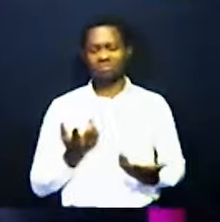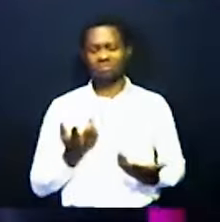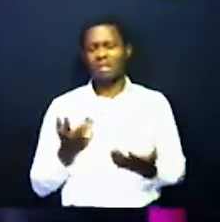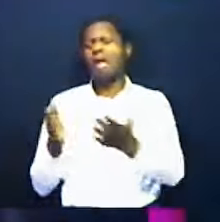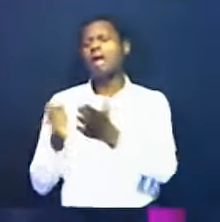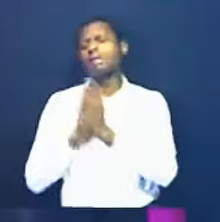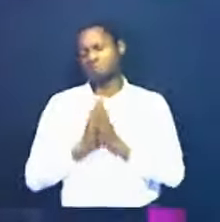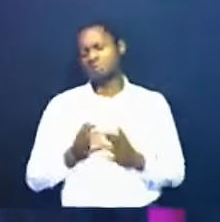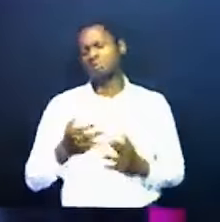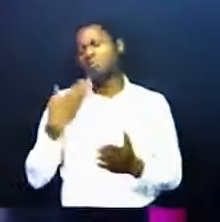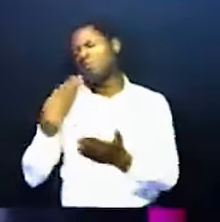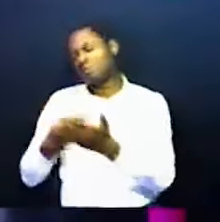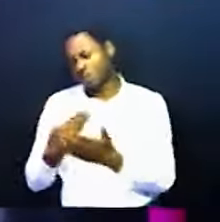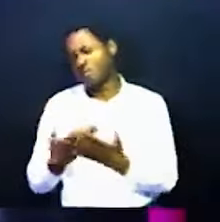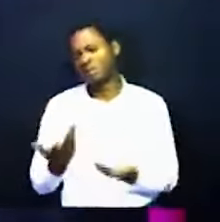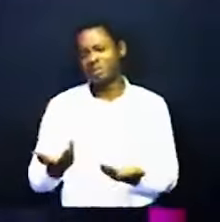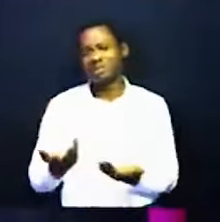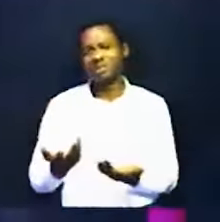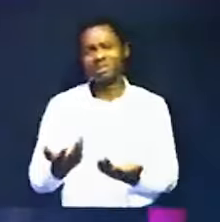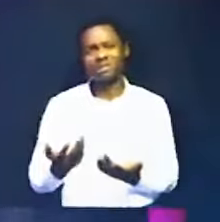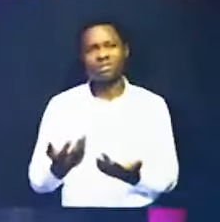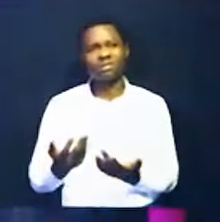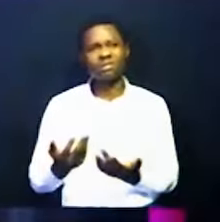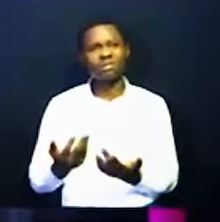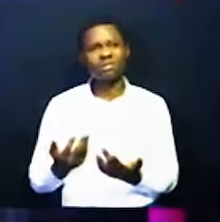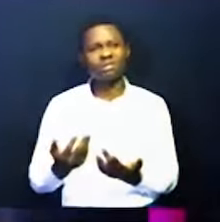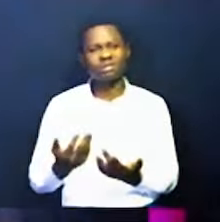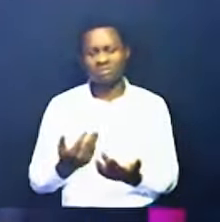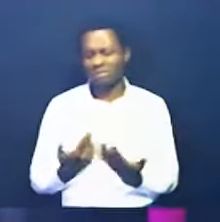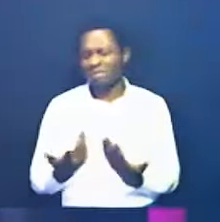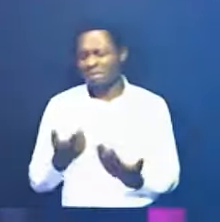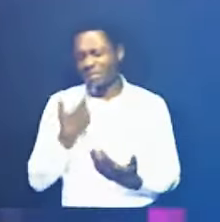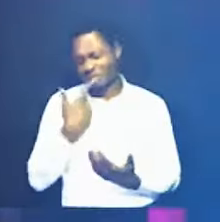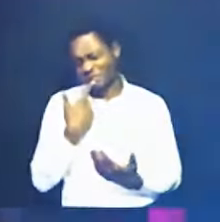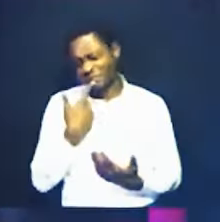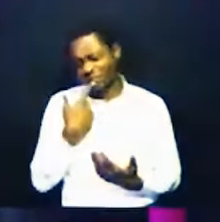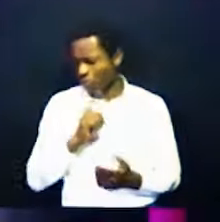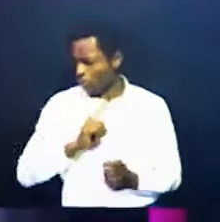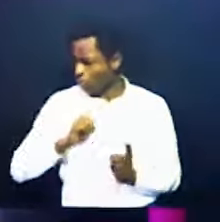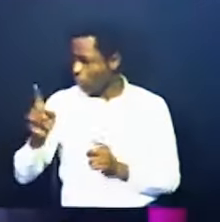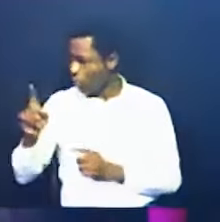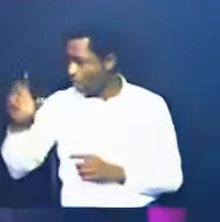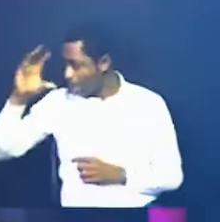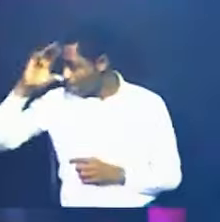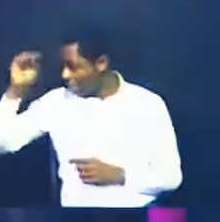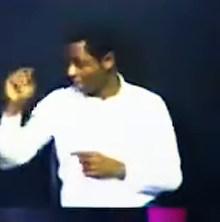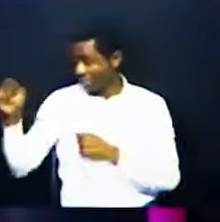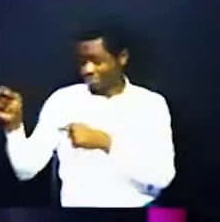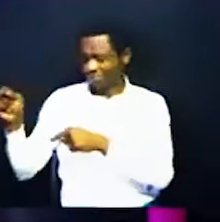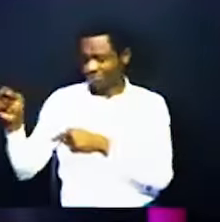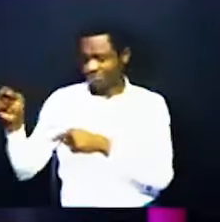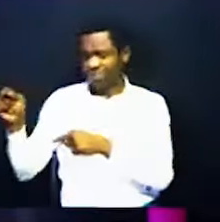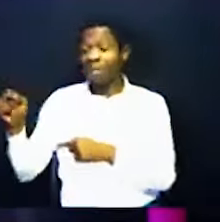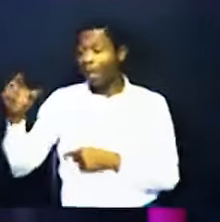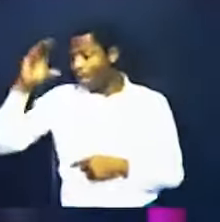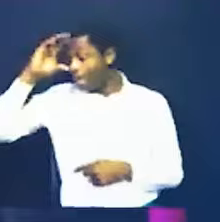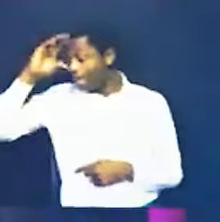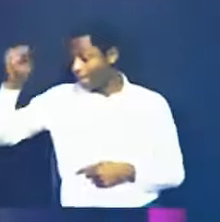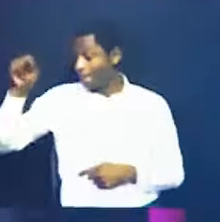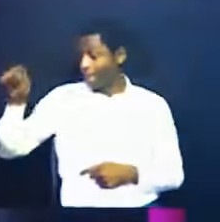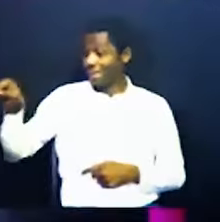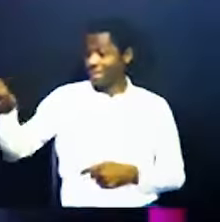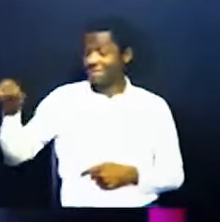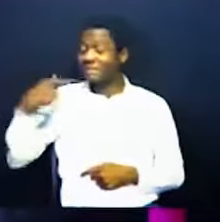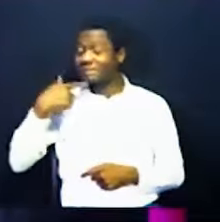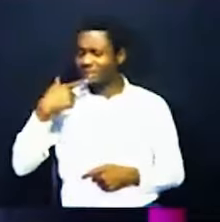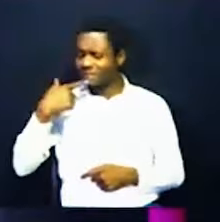money that I went to this guy. And he told me I should go to my Jesus